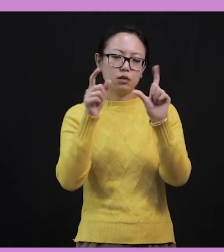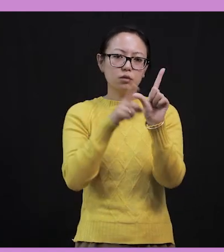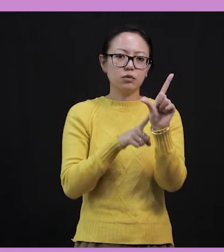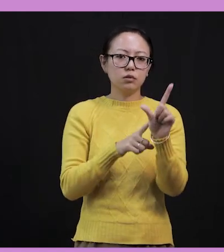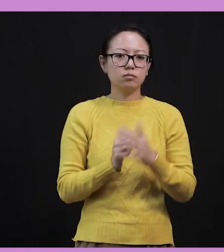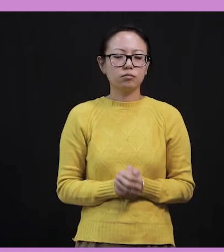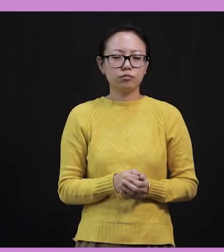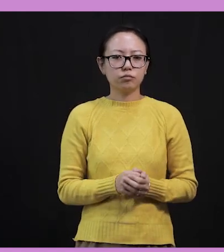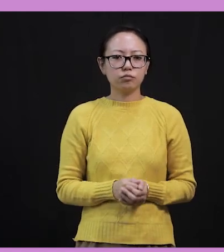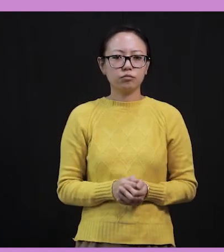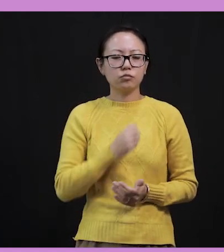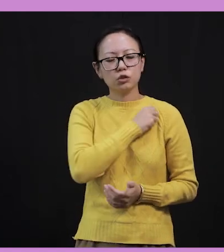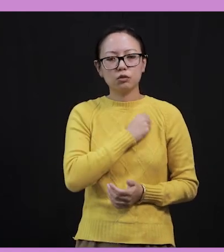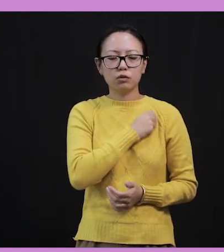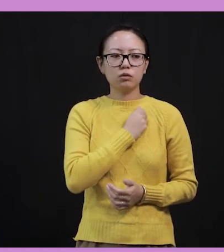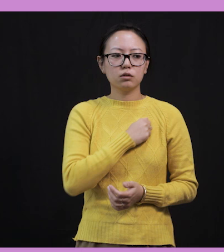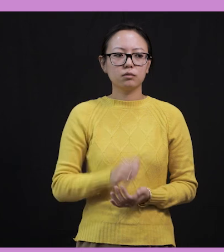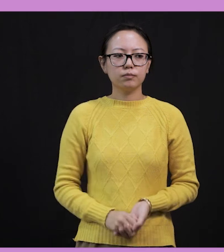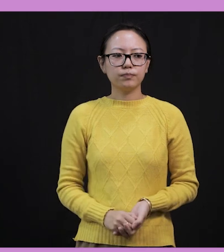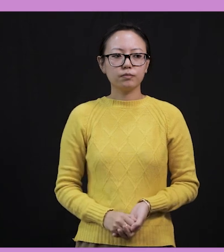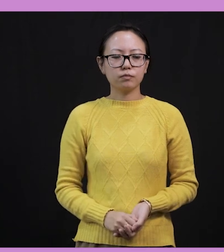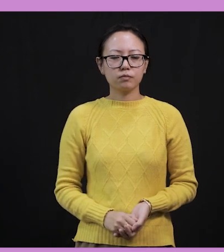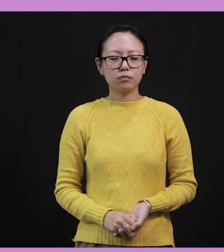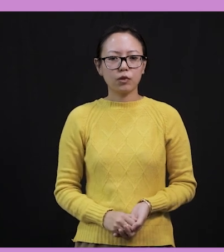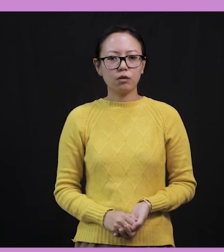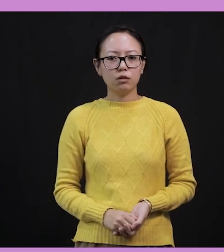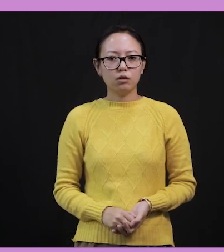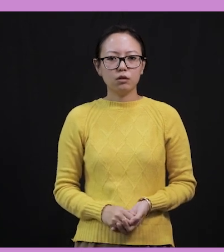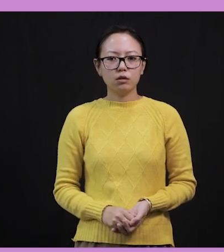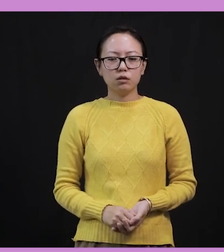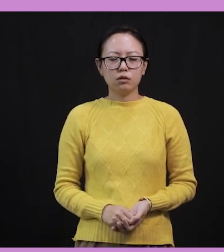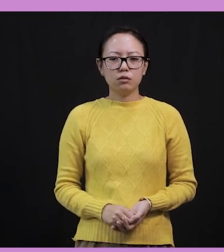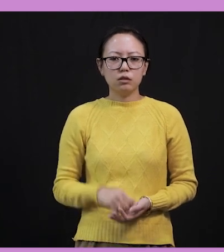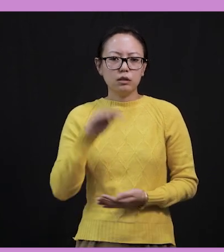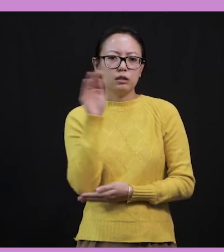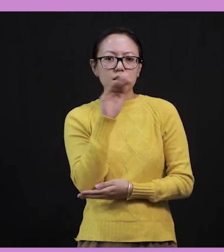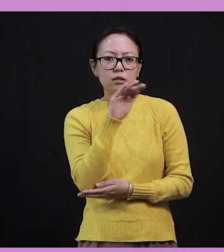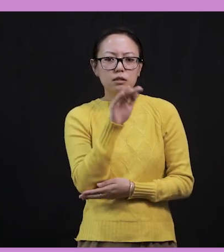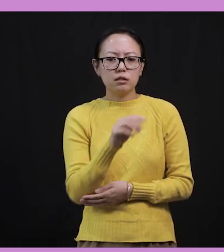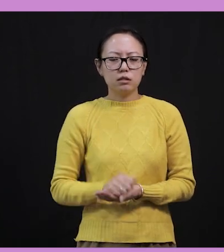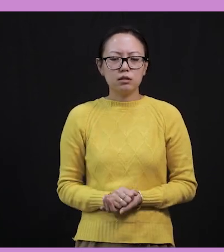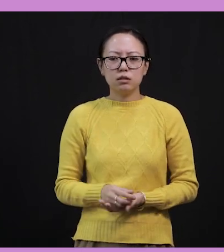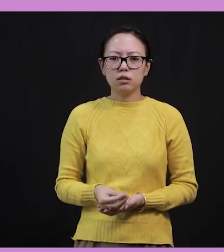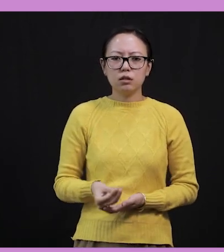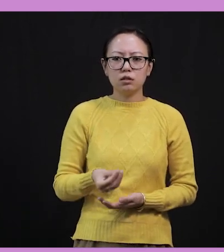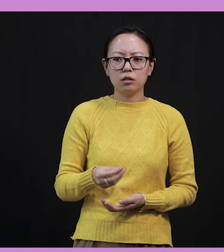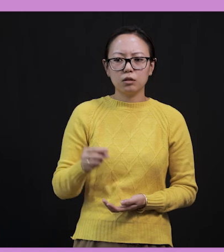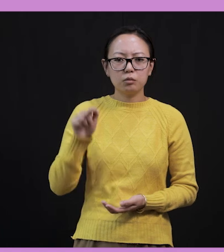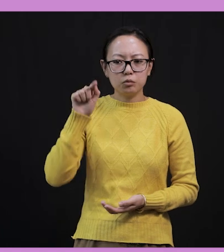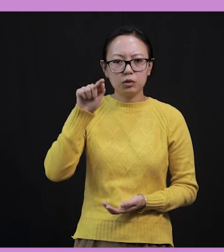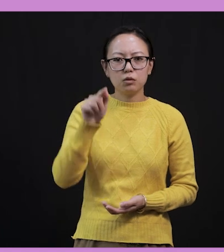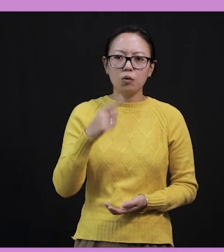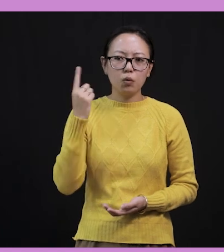P-L-A-Y. So my apologies for that. Is it safe to play with snakes who eat up insects? I think very safe,